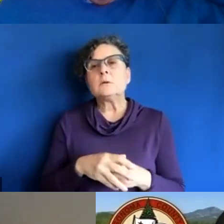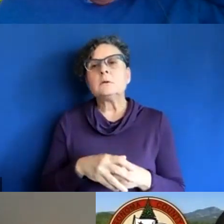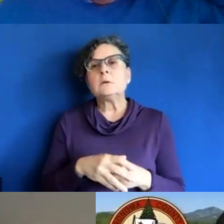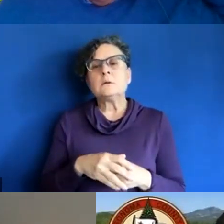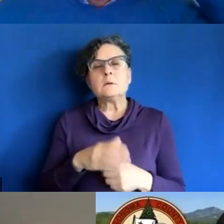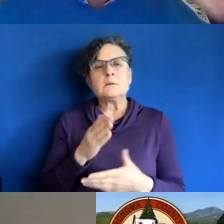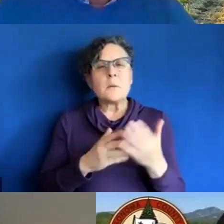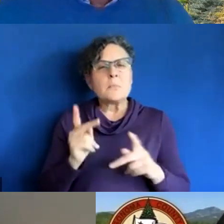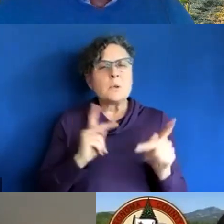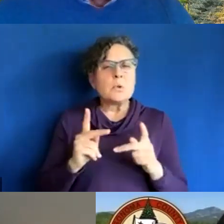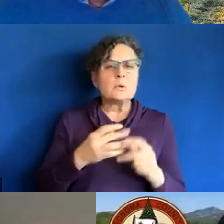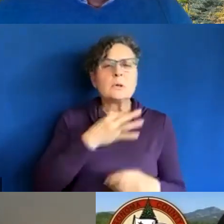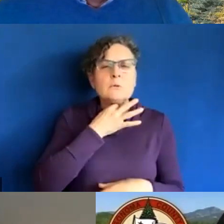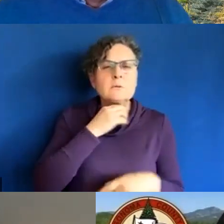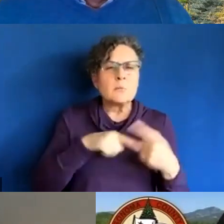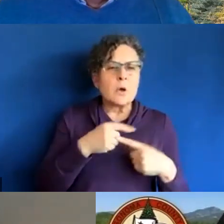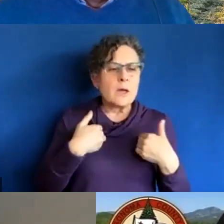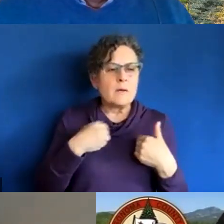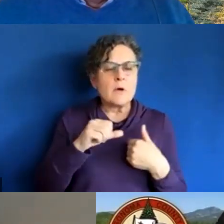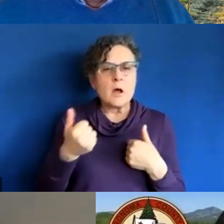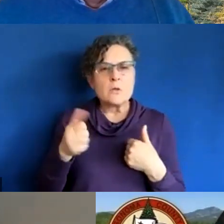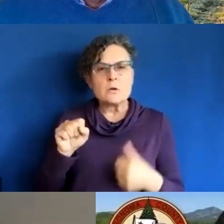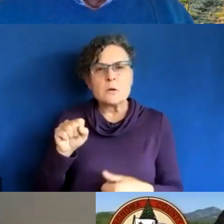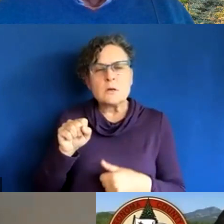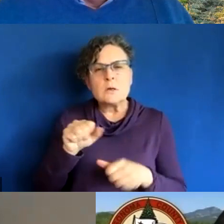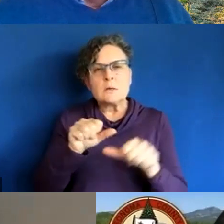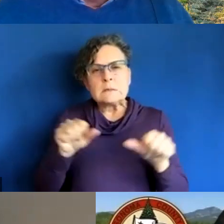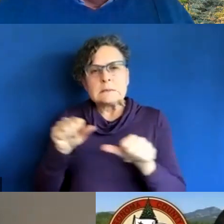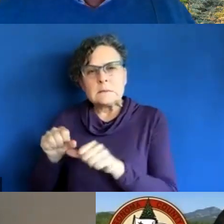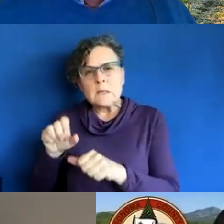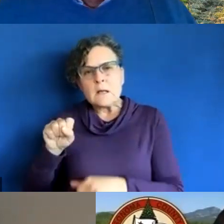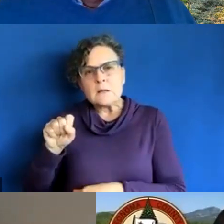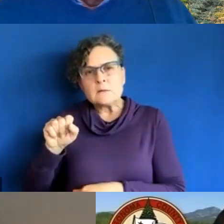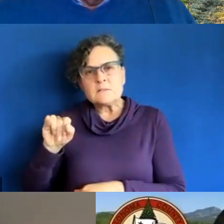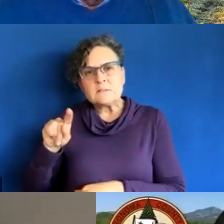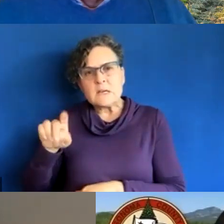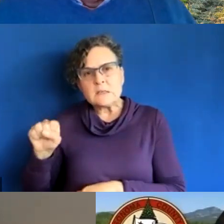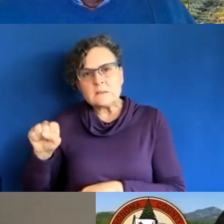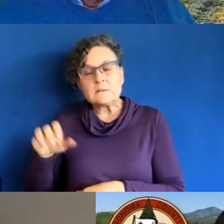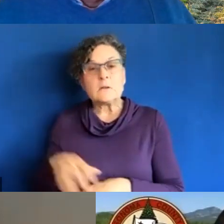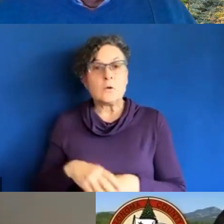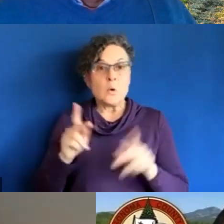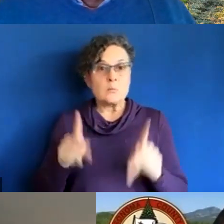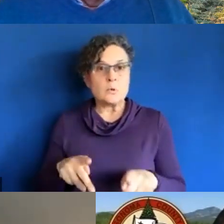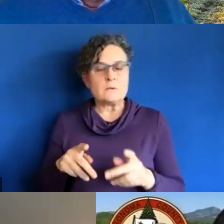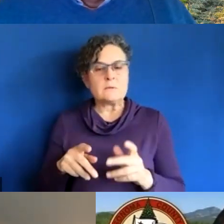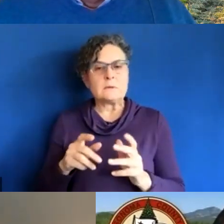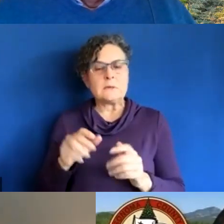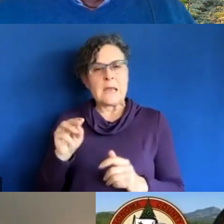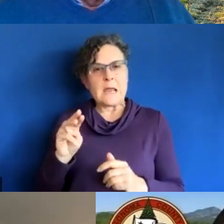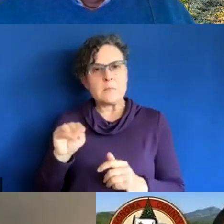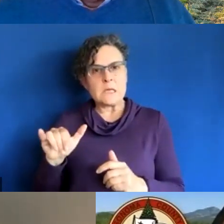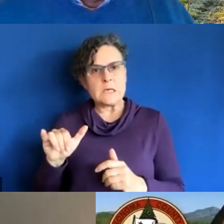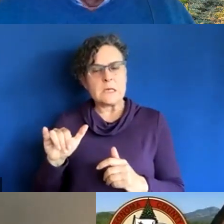sites. If we could, I'm just wondering if we could run through a couple of those. One asks, Amy from